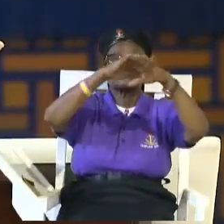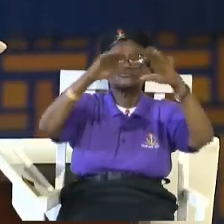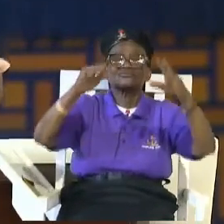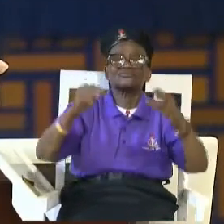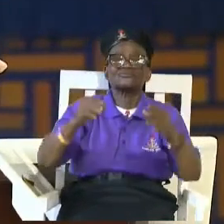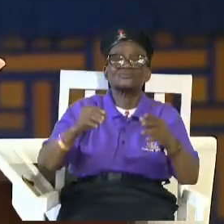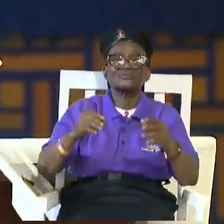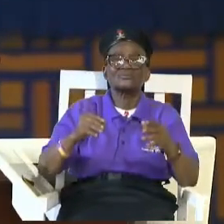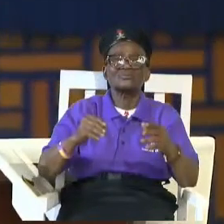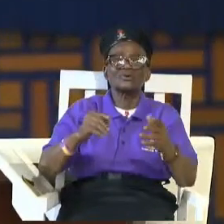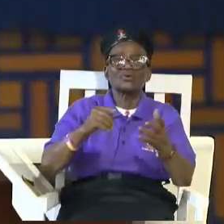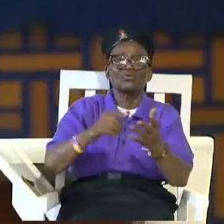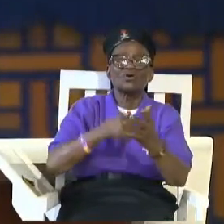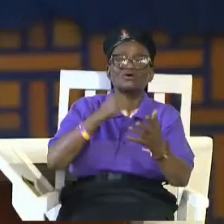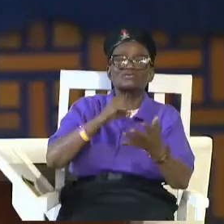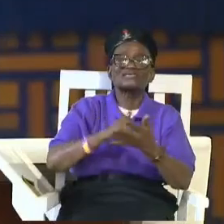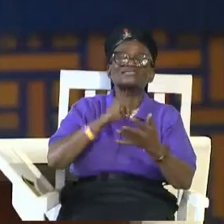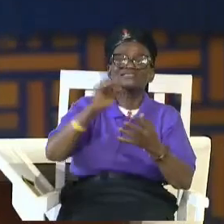once